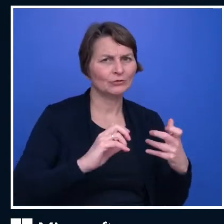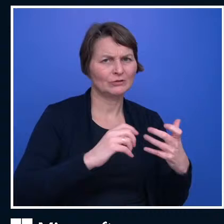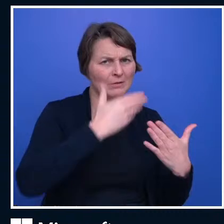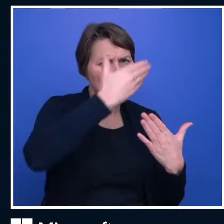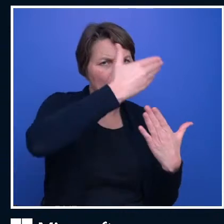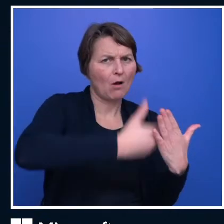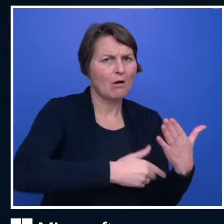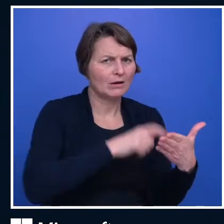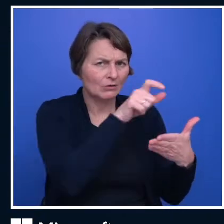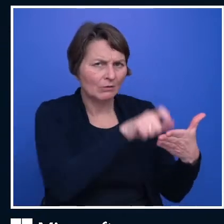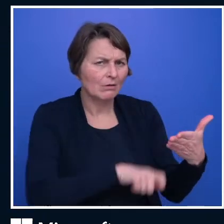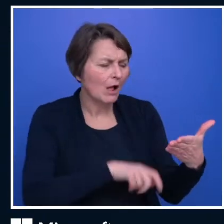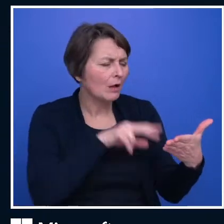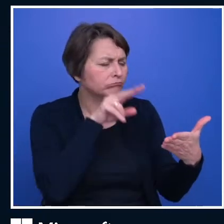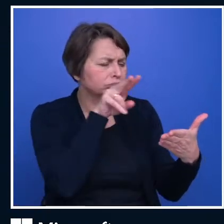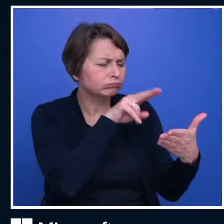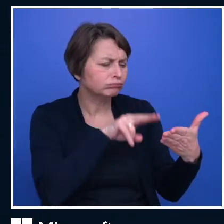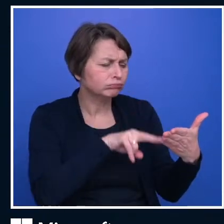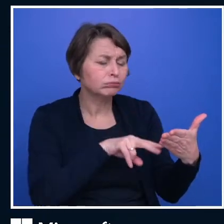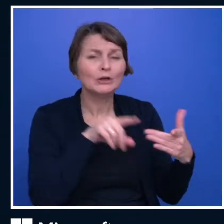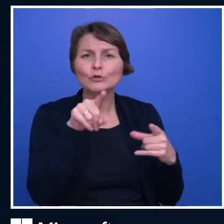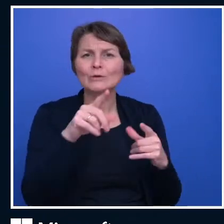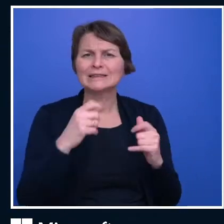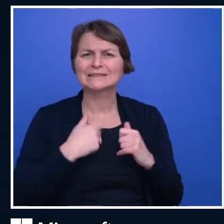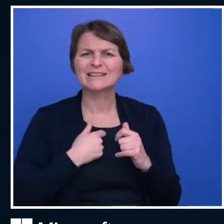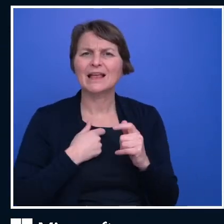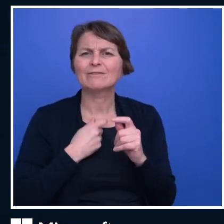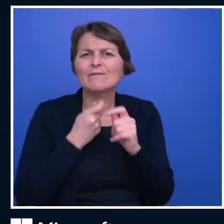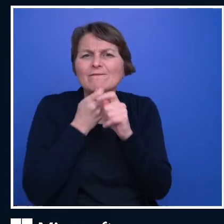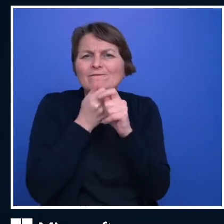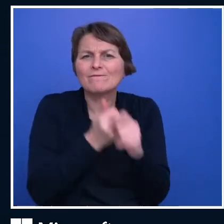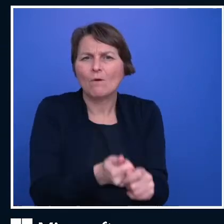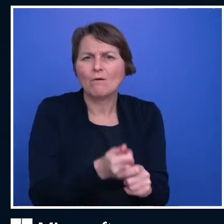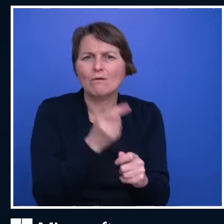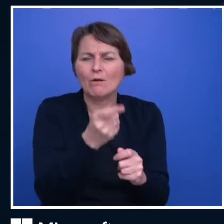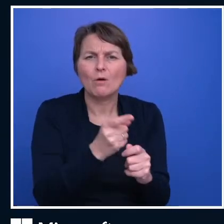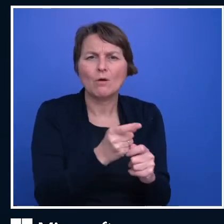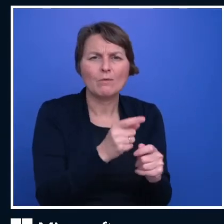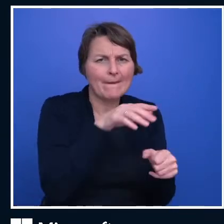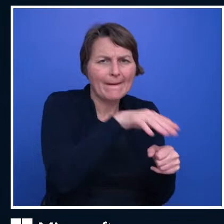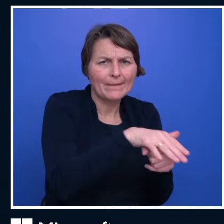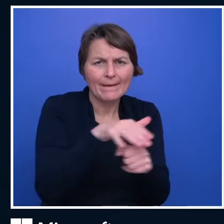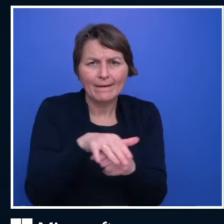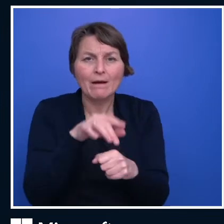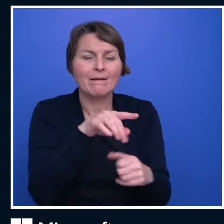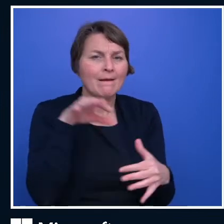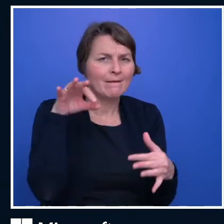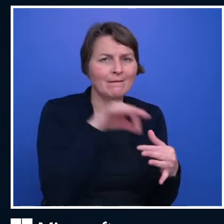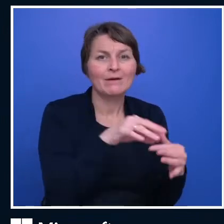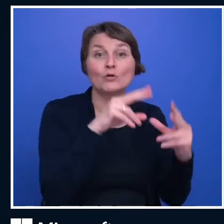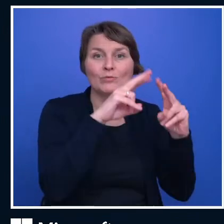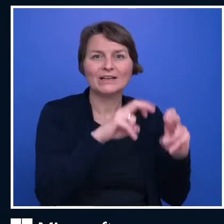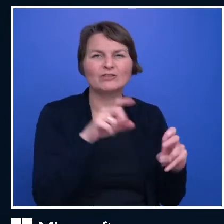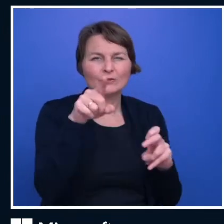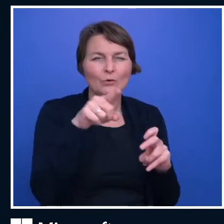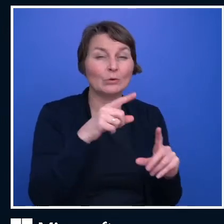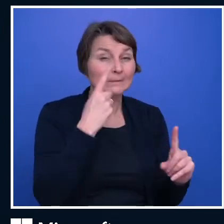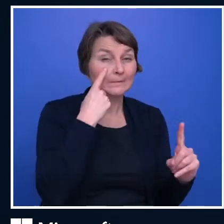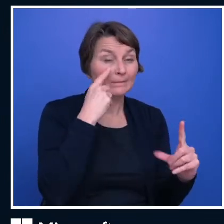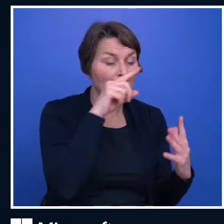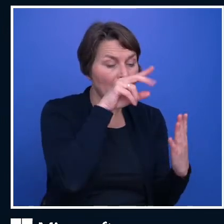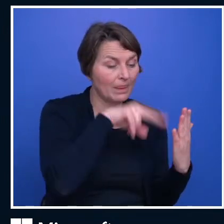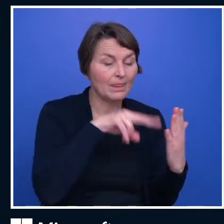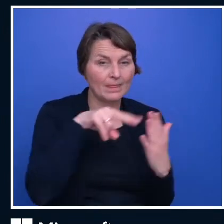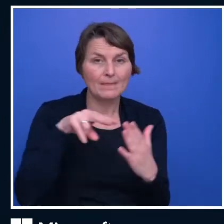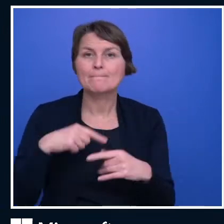example, Springer or Nature or different areas wherein you can read research papers. I personally prefer IEEE Explore. We